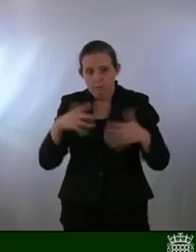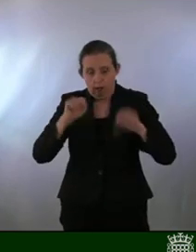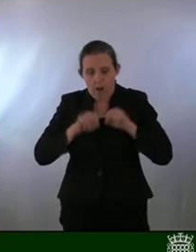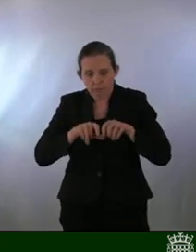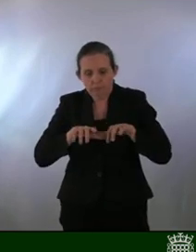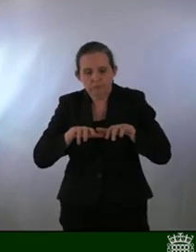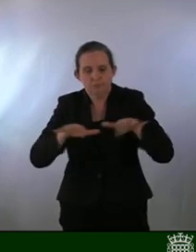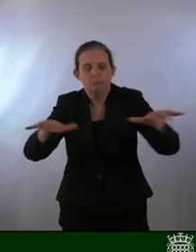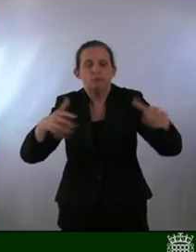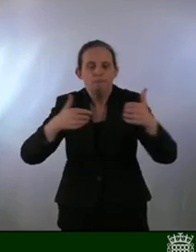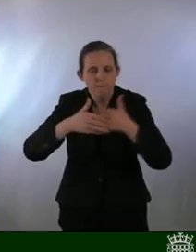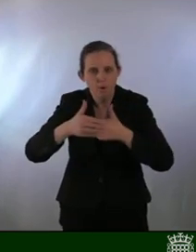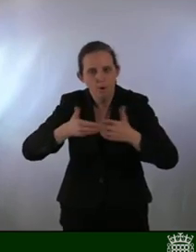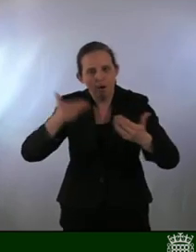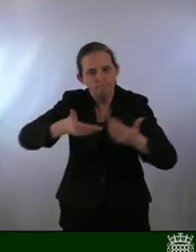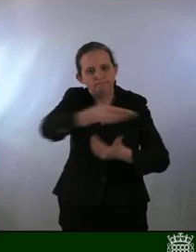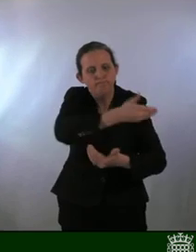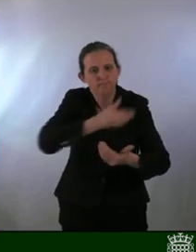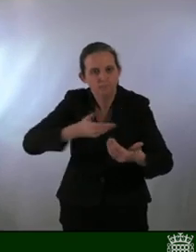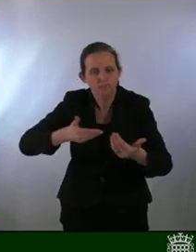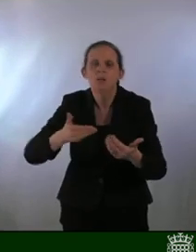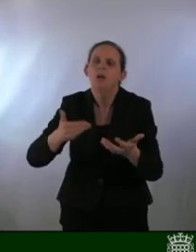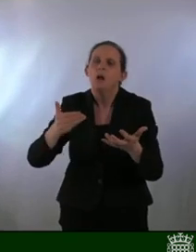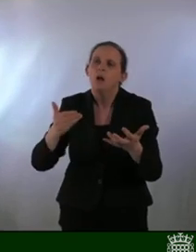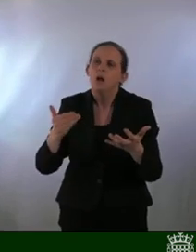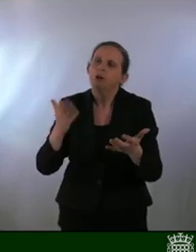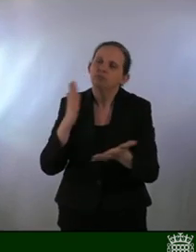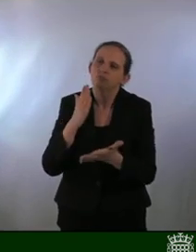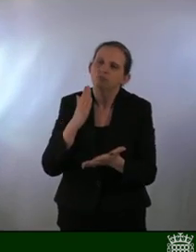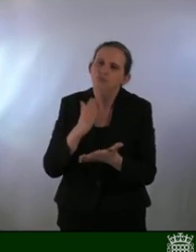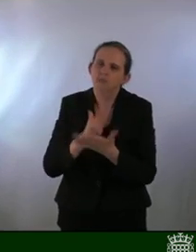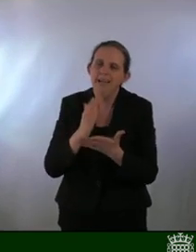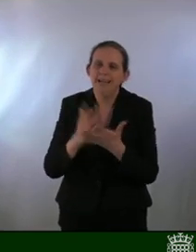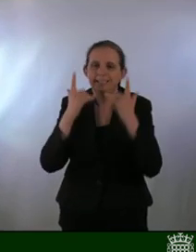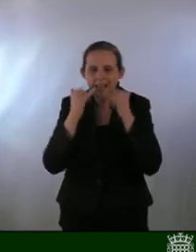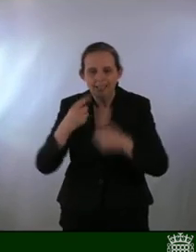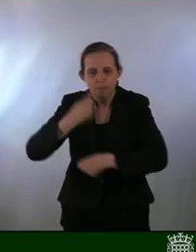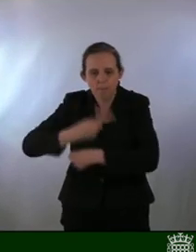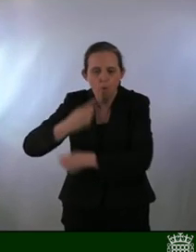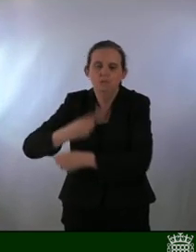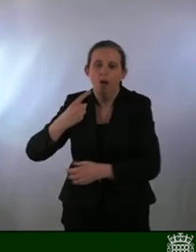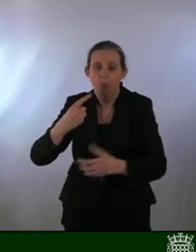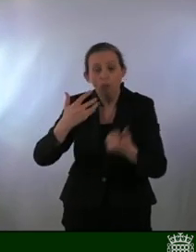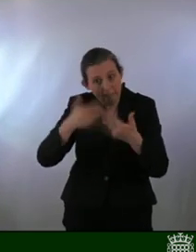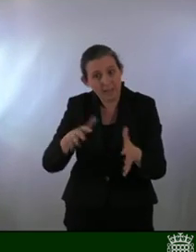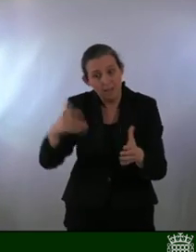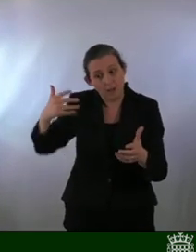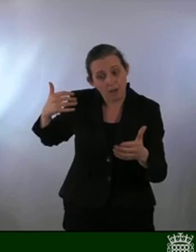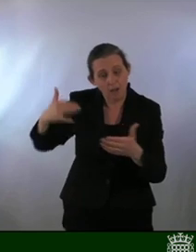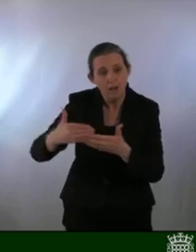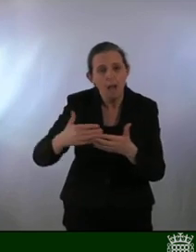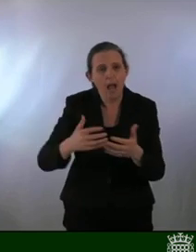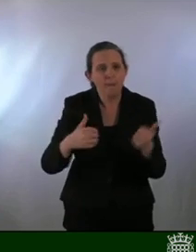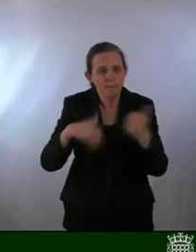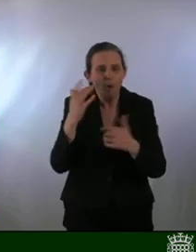are less efficacious. At the start of this, of course, we have been doing that all along and strengthening